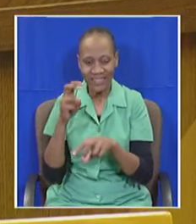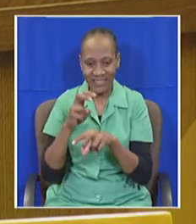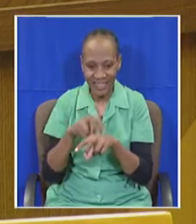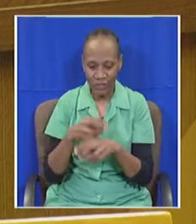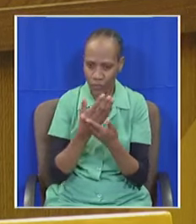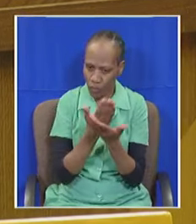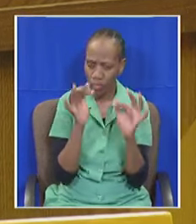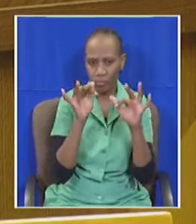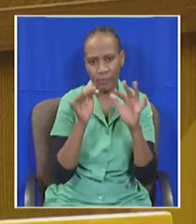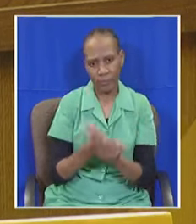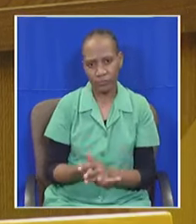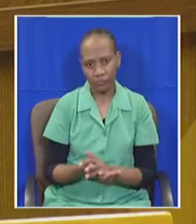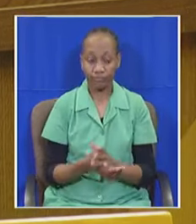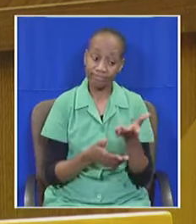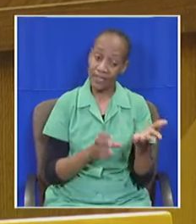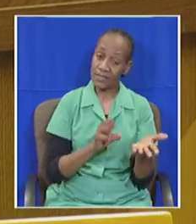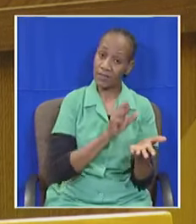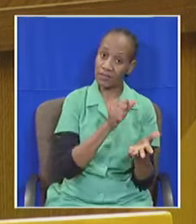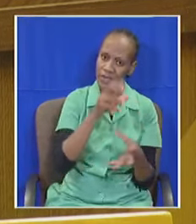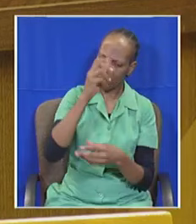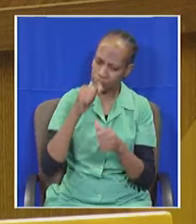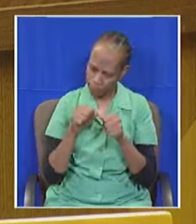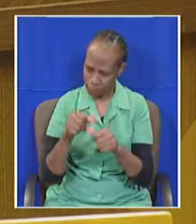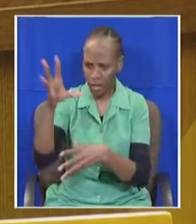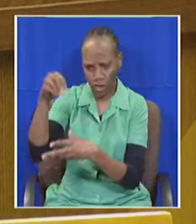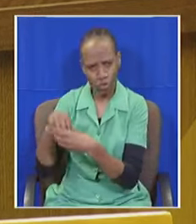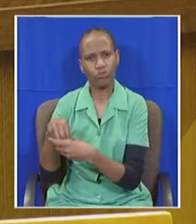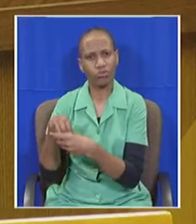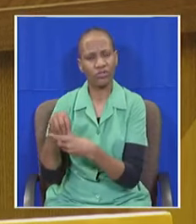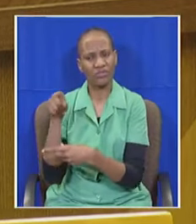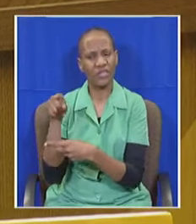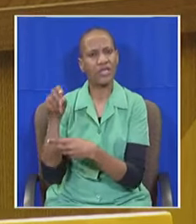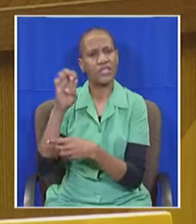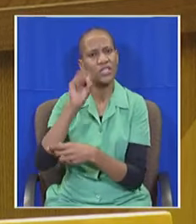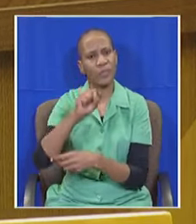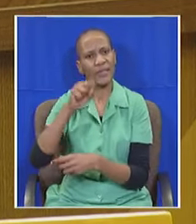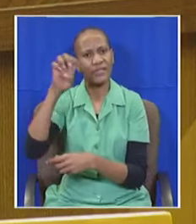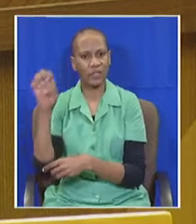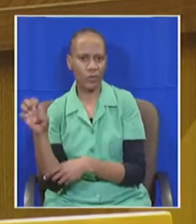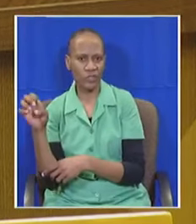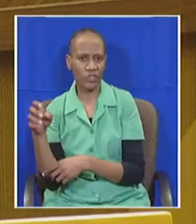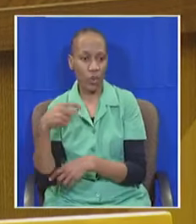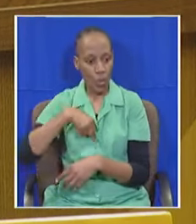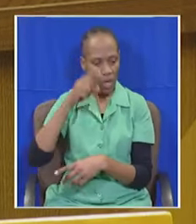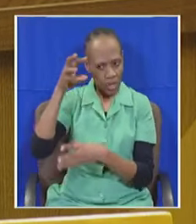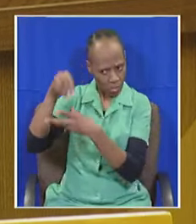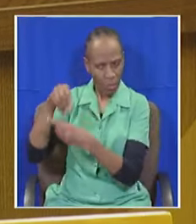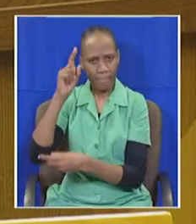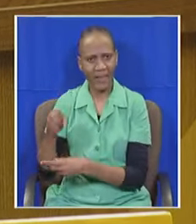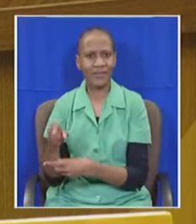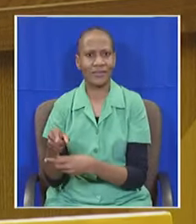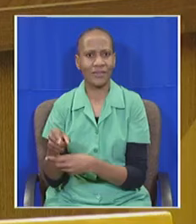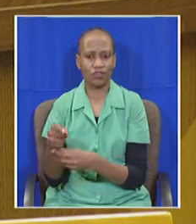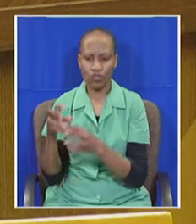society. South Africa must continue to participate in programs of space exploration. We must be part of creation